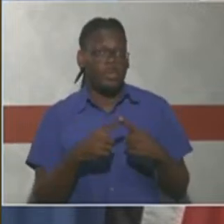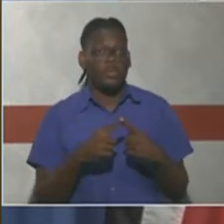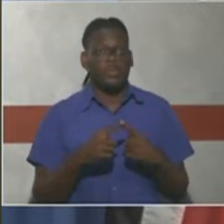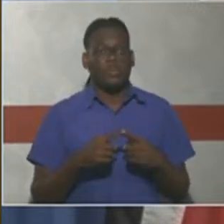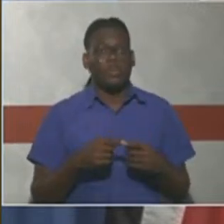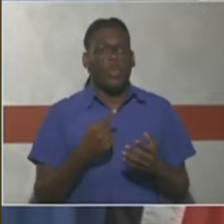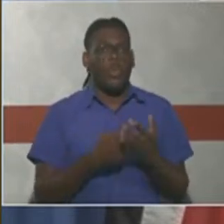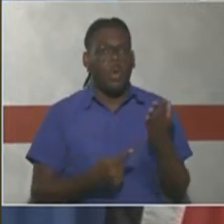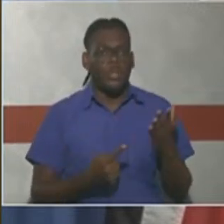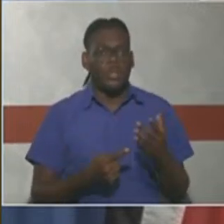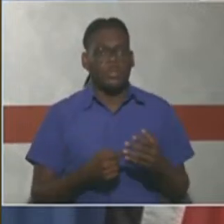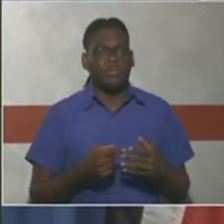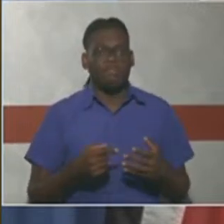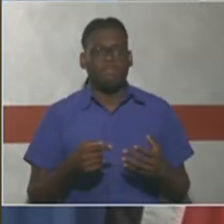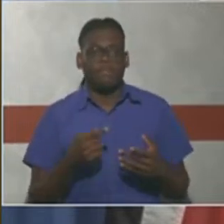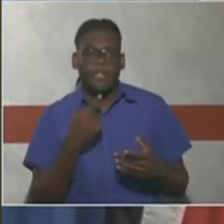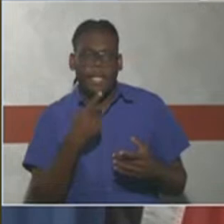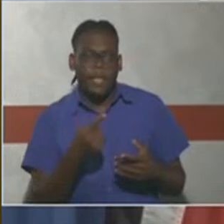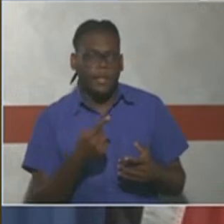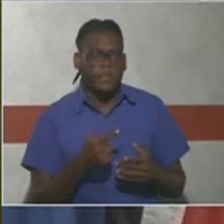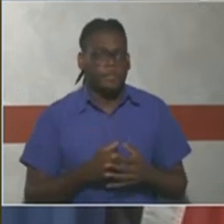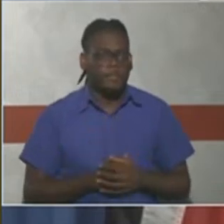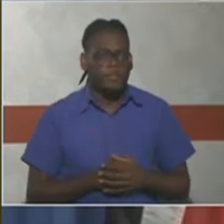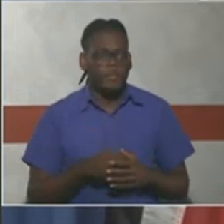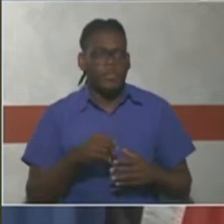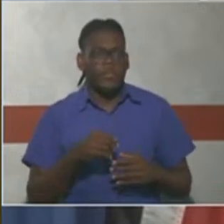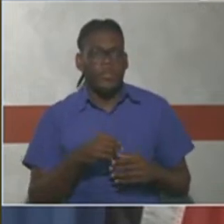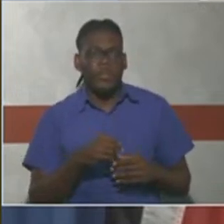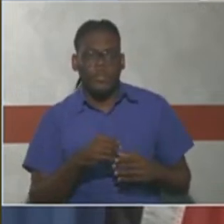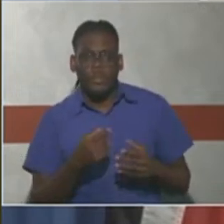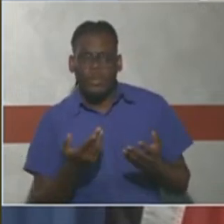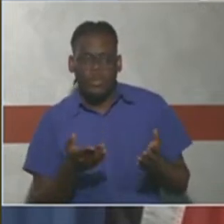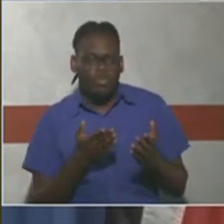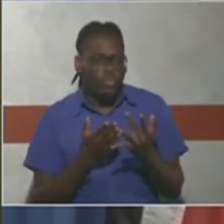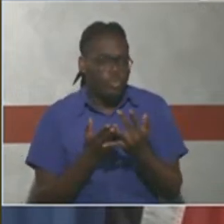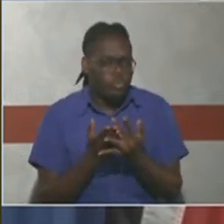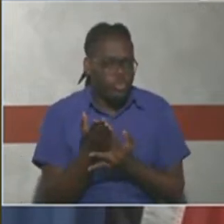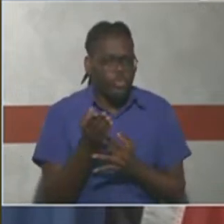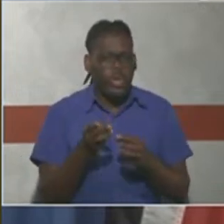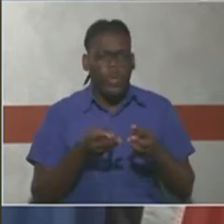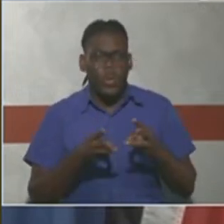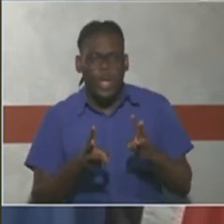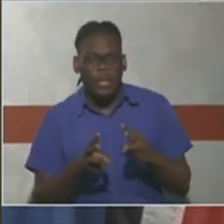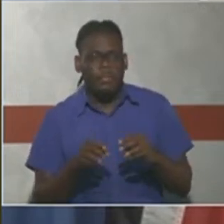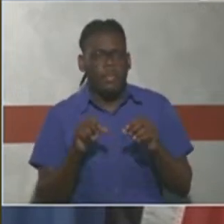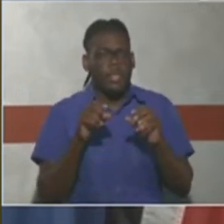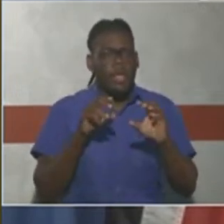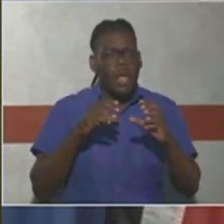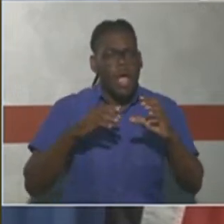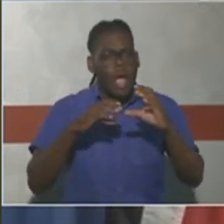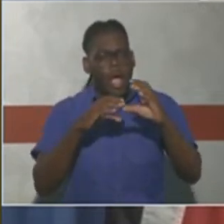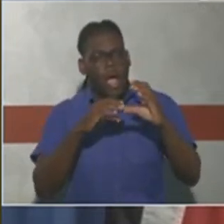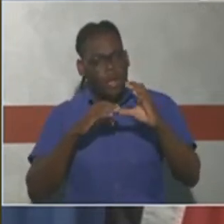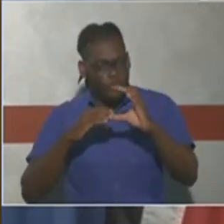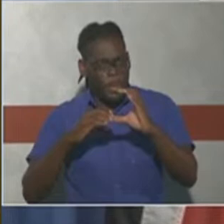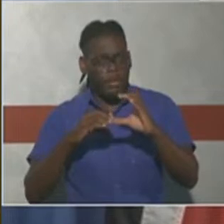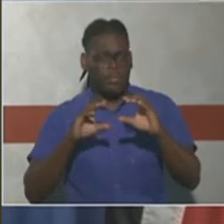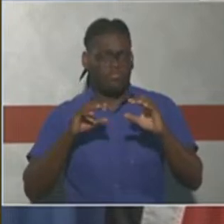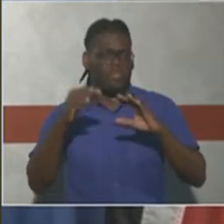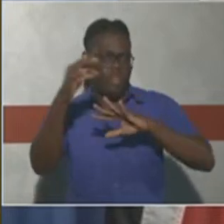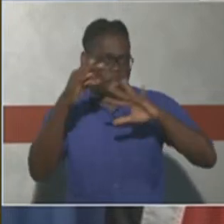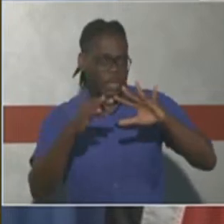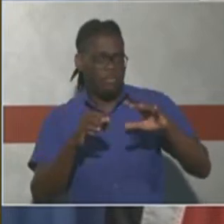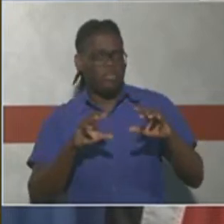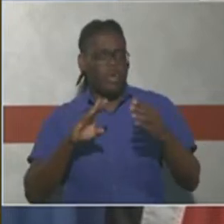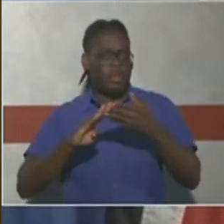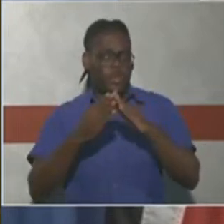in this terms. The terms, the simple, straightforward terms. CARICOM, and let me just bring this home by saying I want to thank